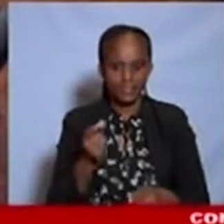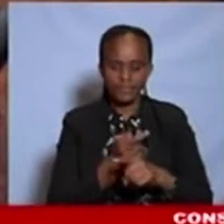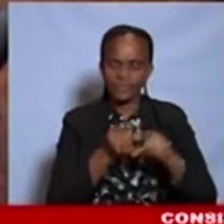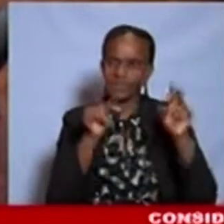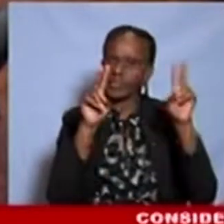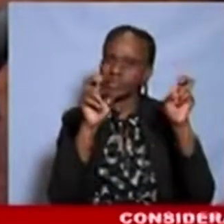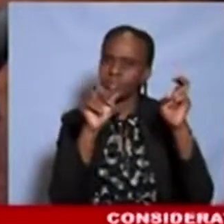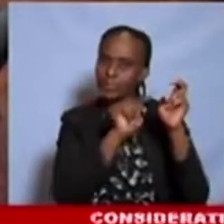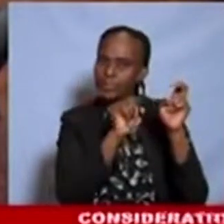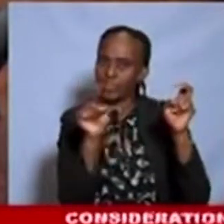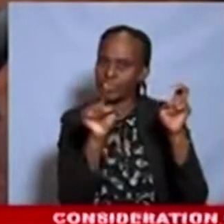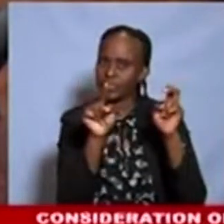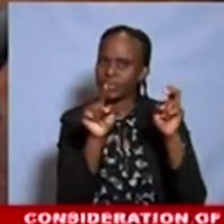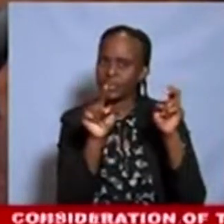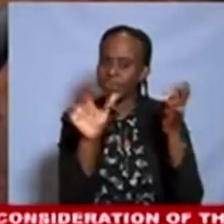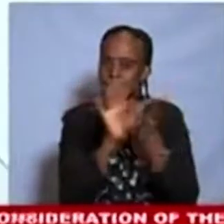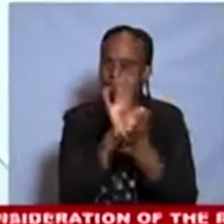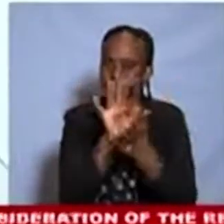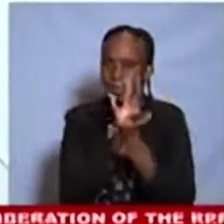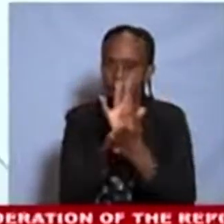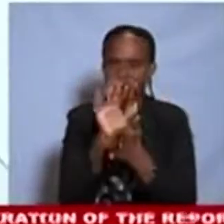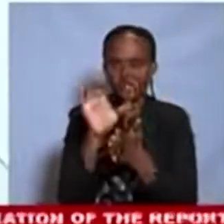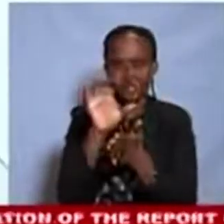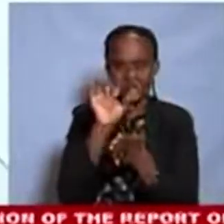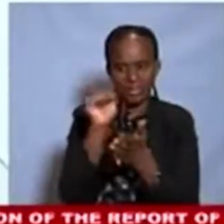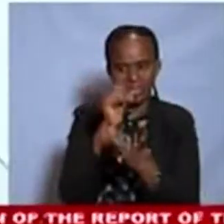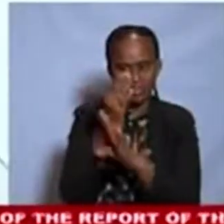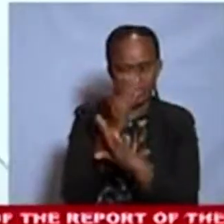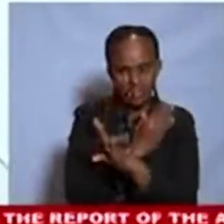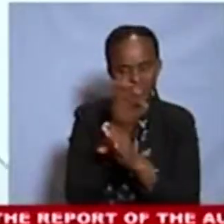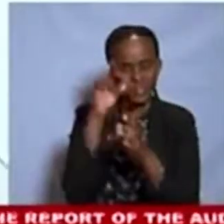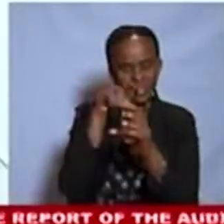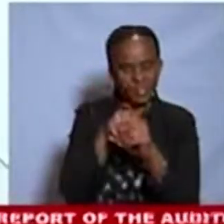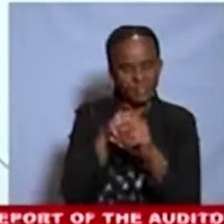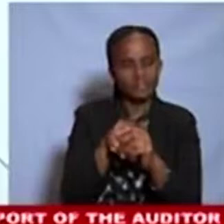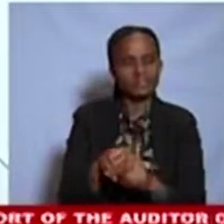Yes. Yeah, just wanted to know a quick one, CS, before it comes.